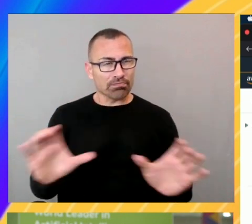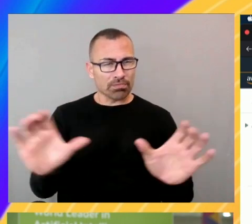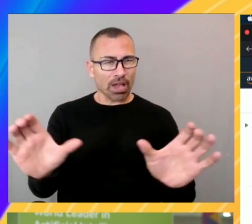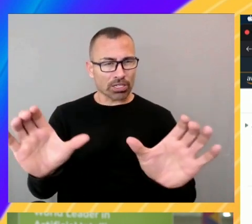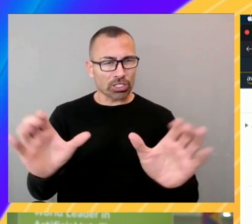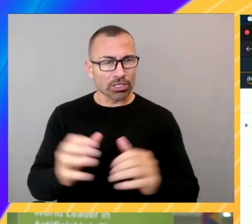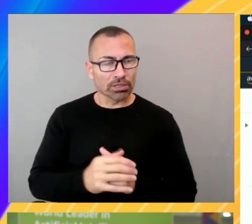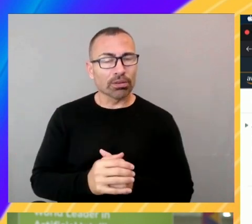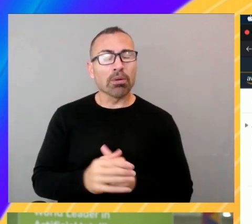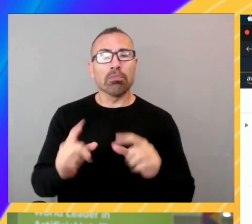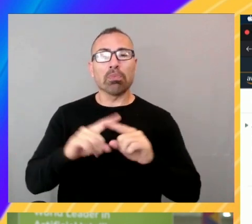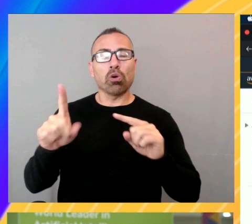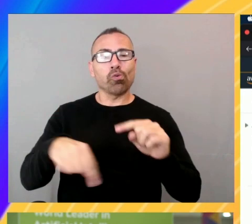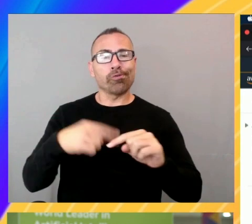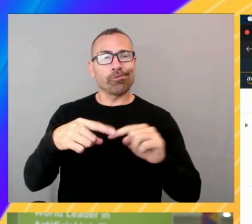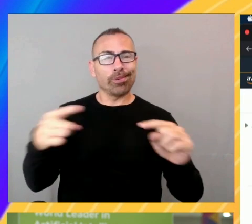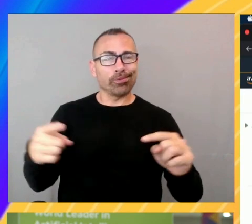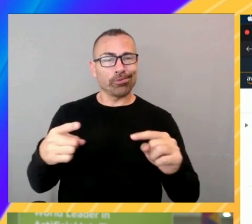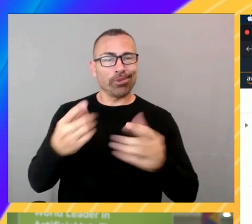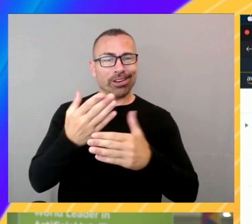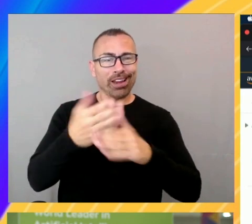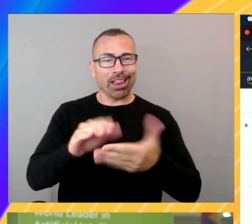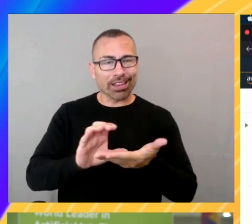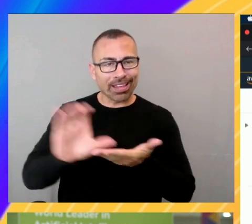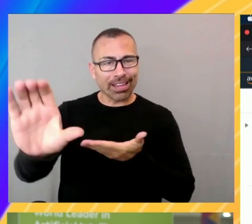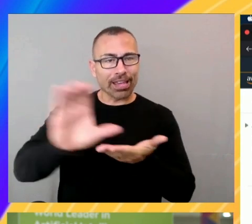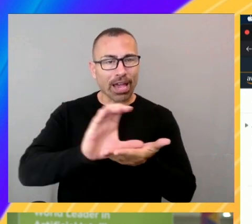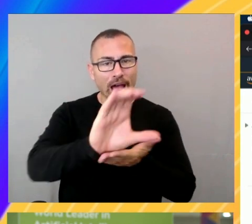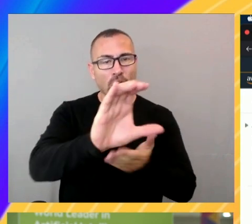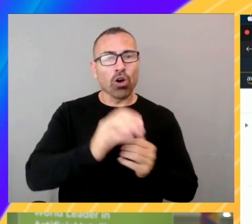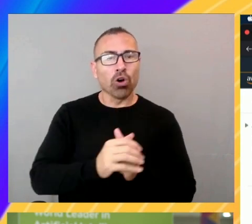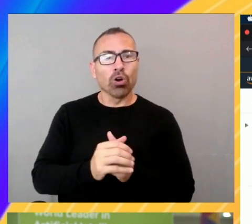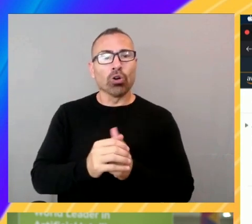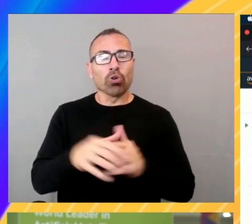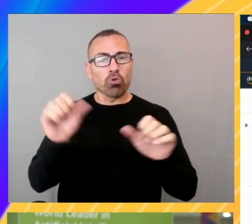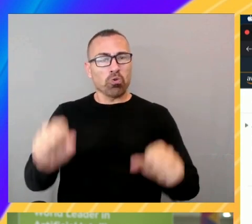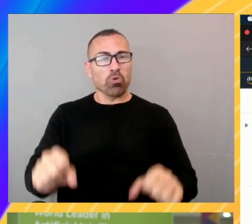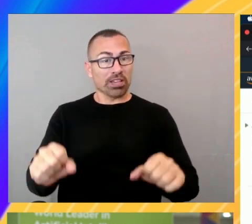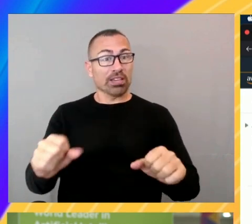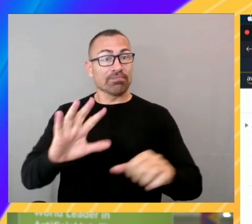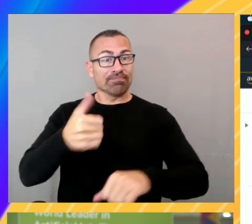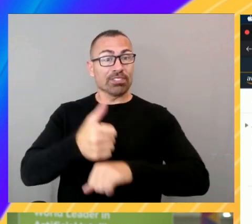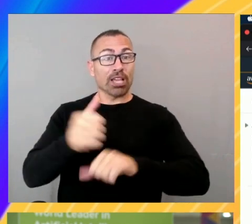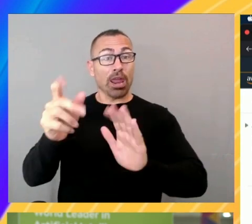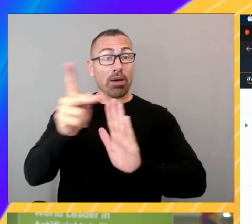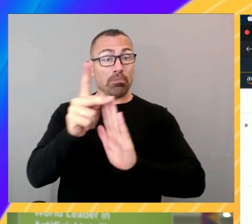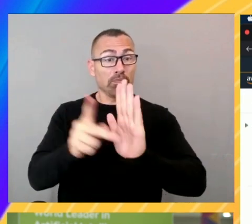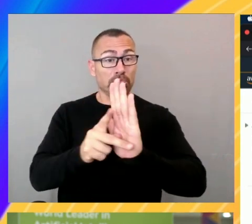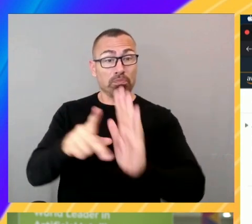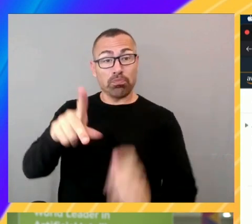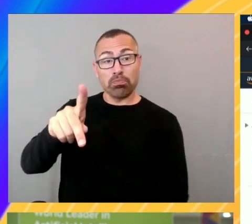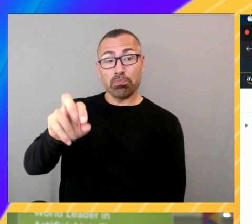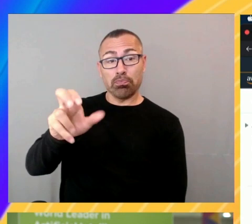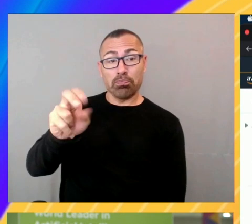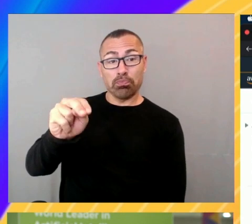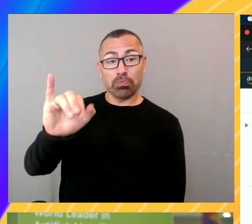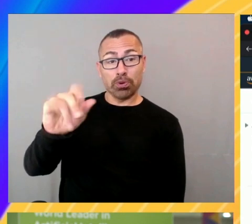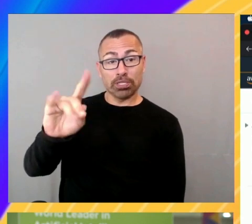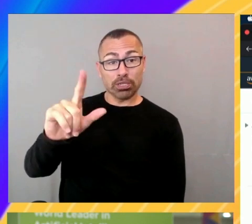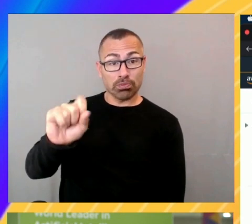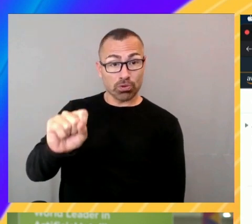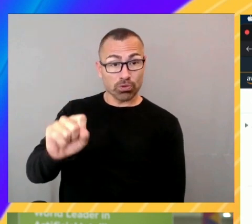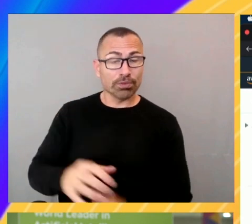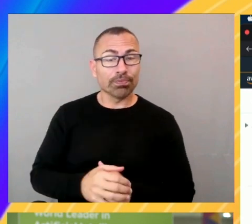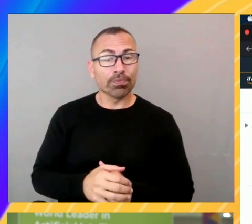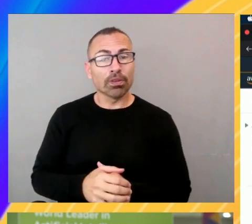out, we're able to say different principles. So not only in this policy I'm showing you right now is saying, hey, this account can do